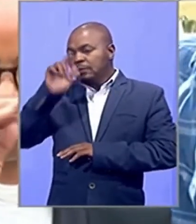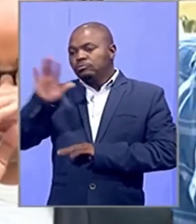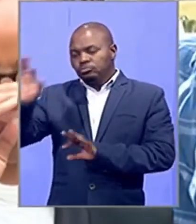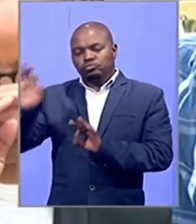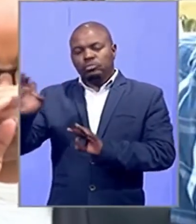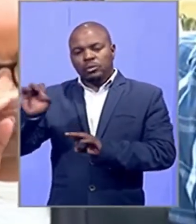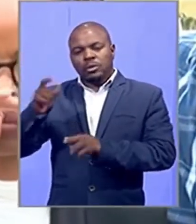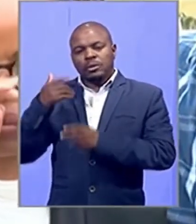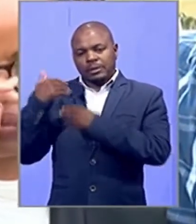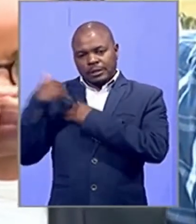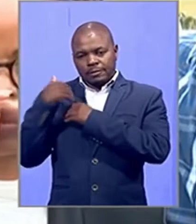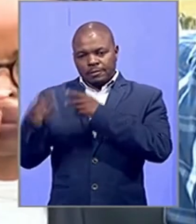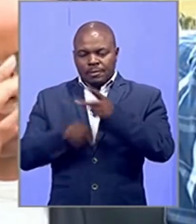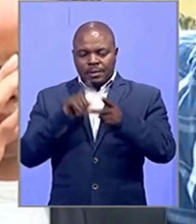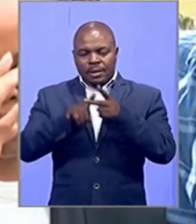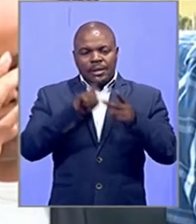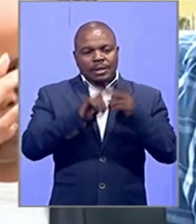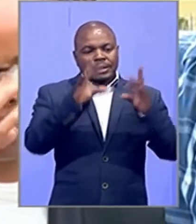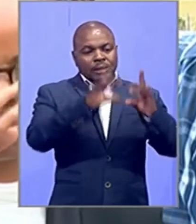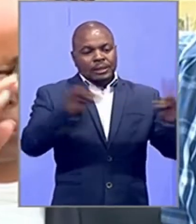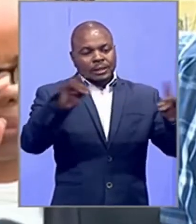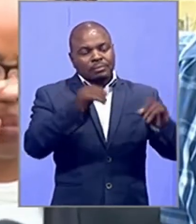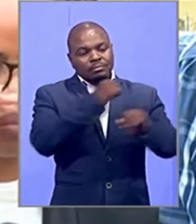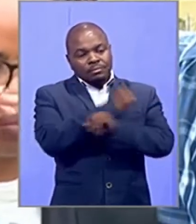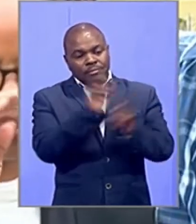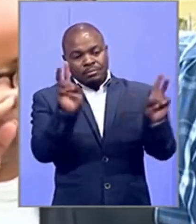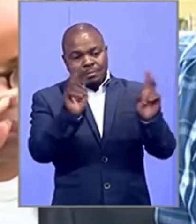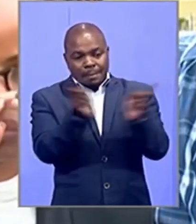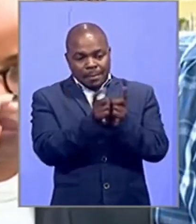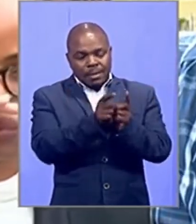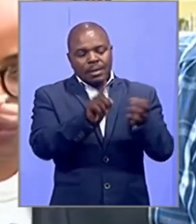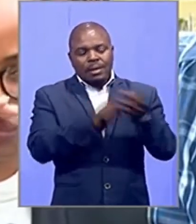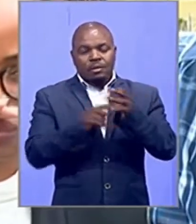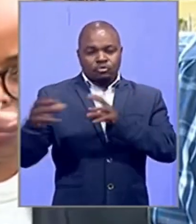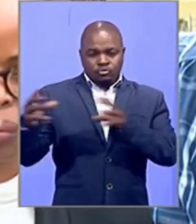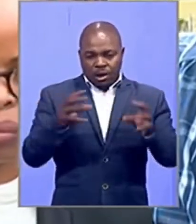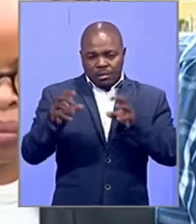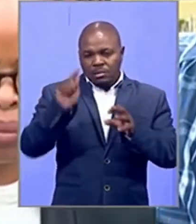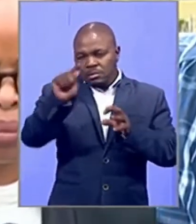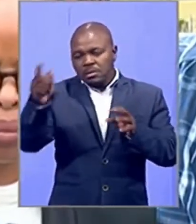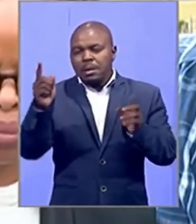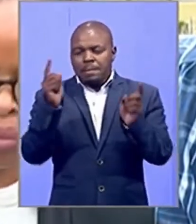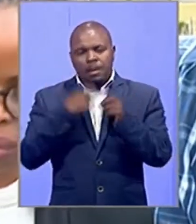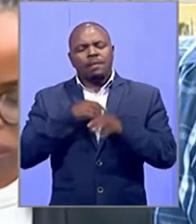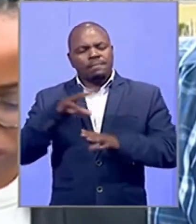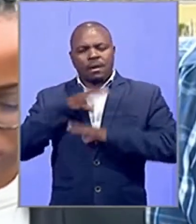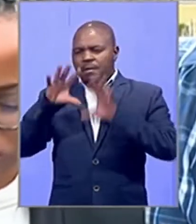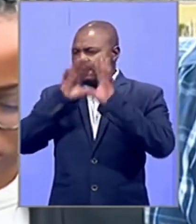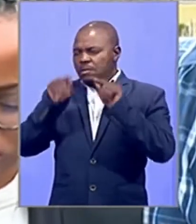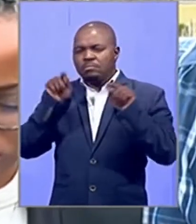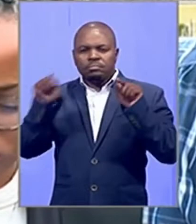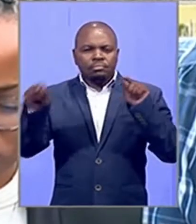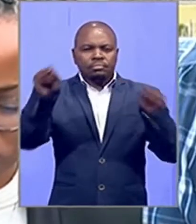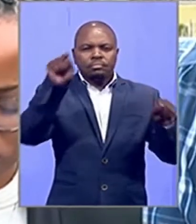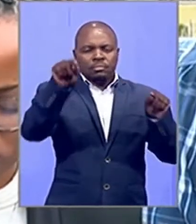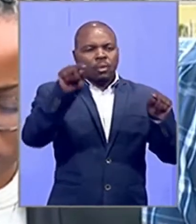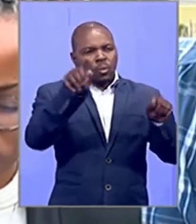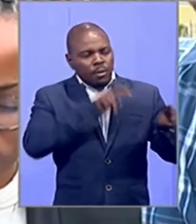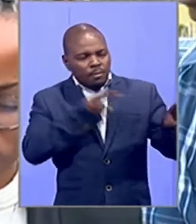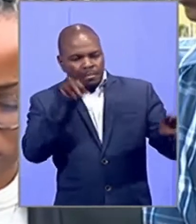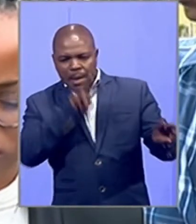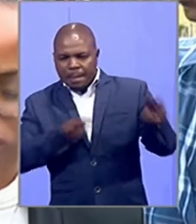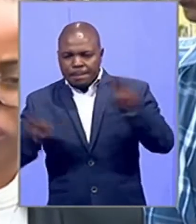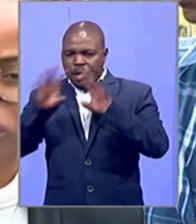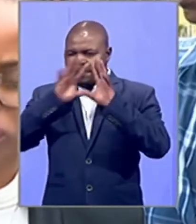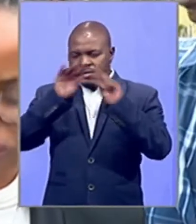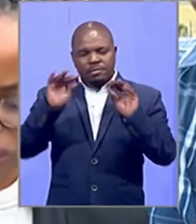satisfied that we are fine with Dabi, we're satisfied that we are fine with Rapi, we're fine here. All these events are looked after and